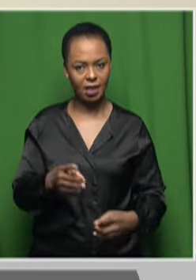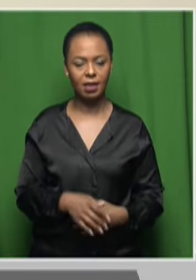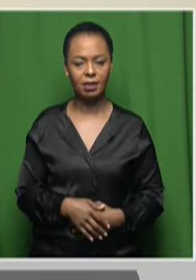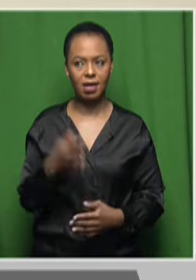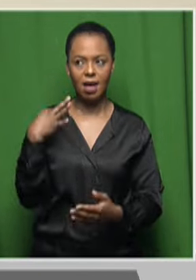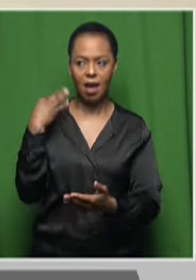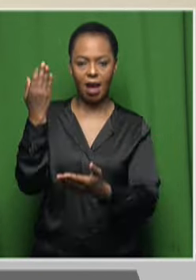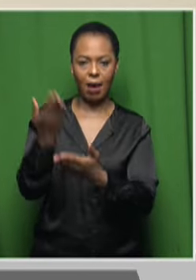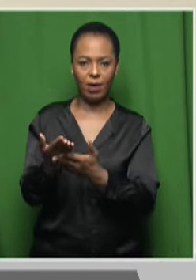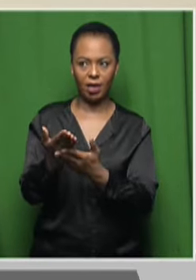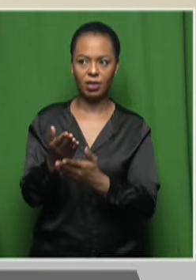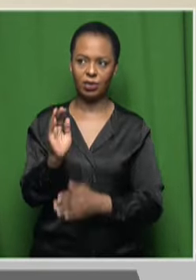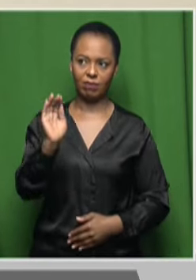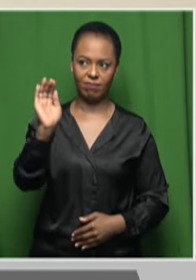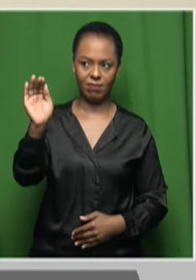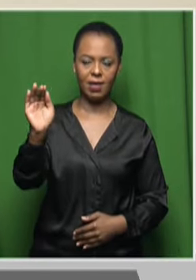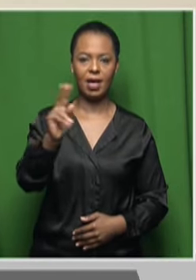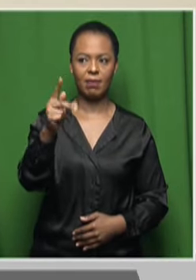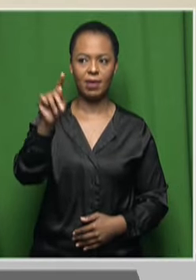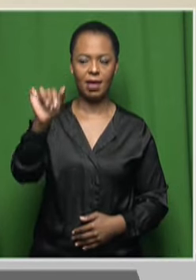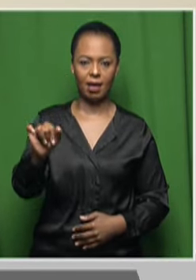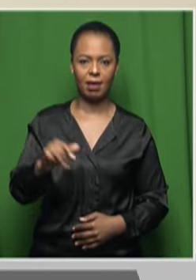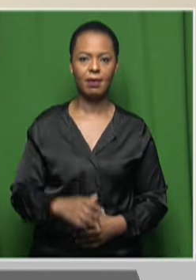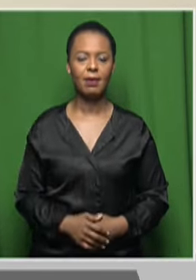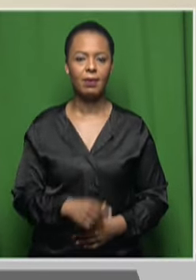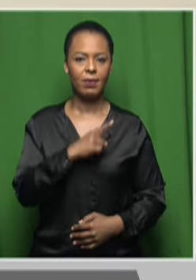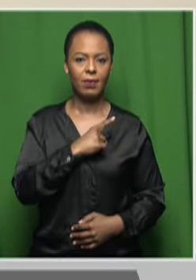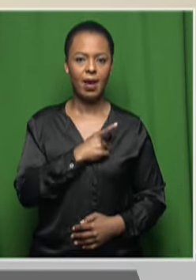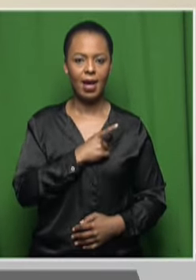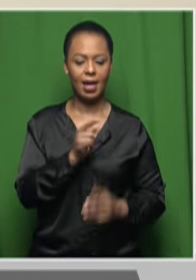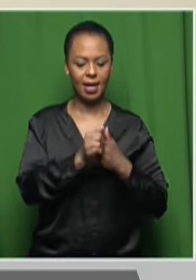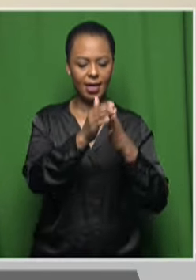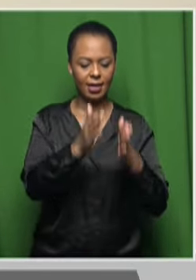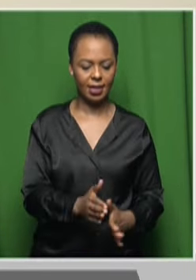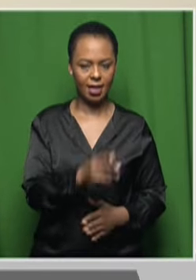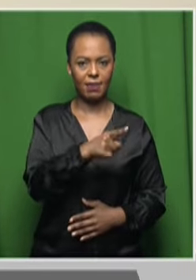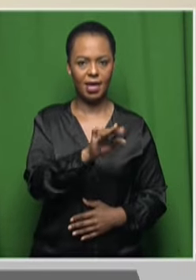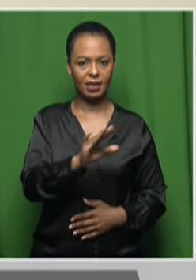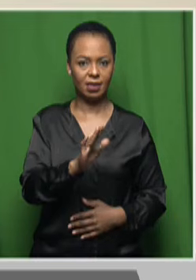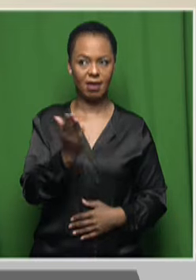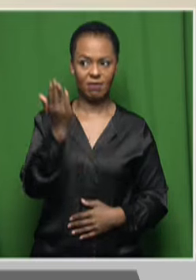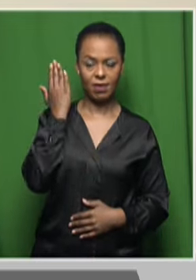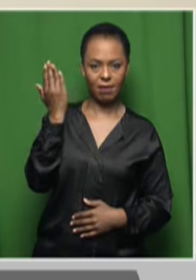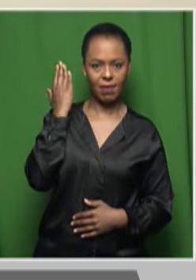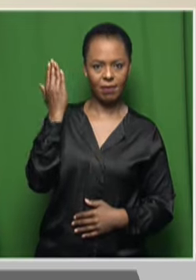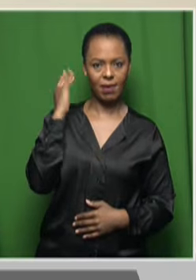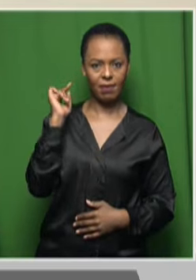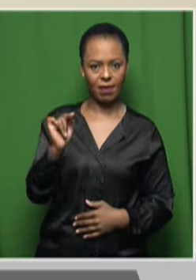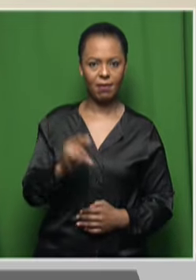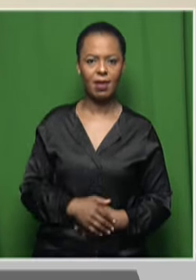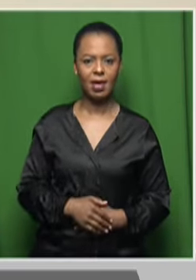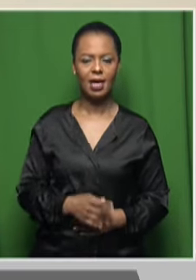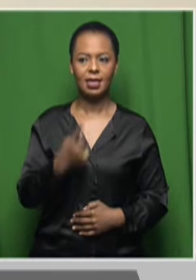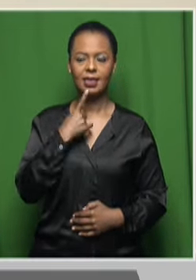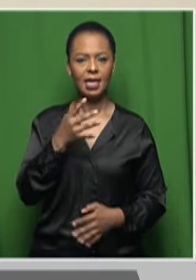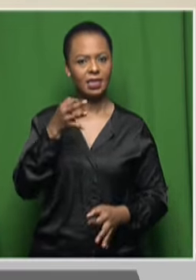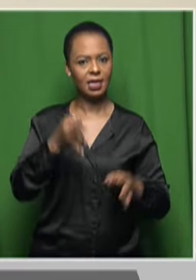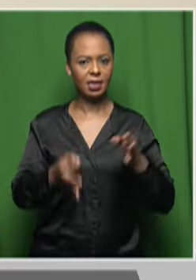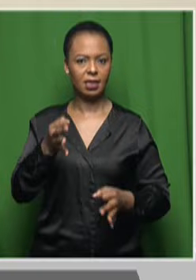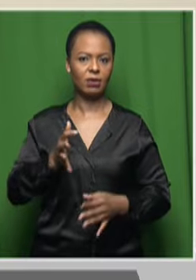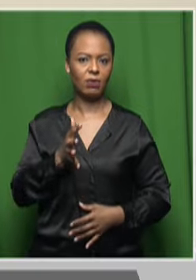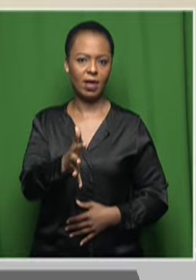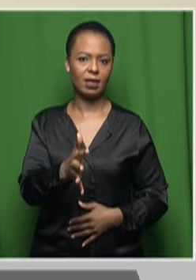NPA because, as you know, almost all leaders of the PAC before us have been calling for justice for